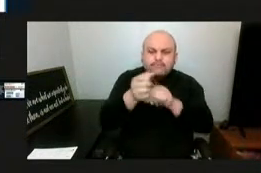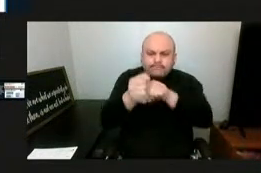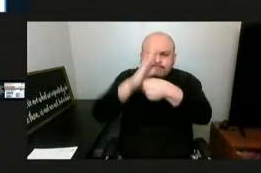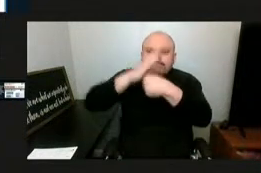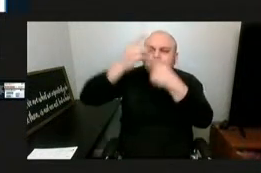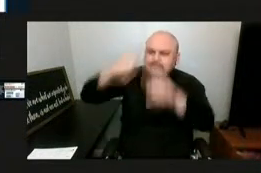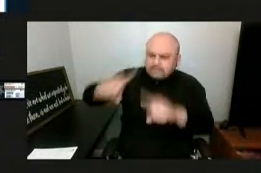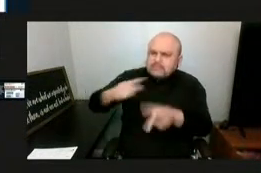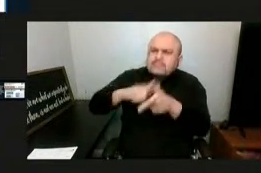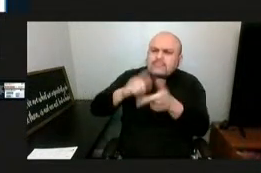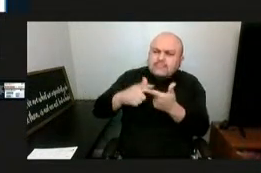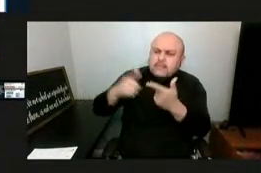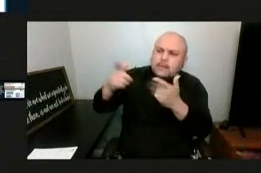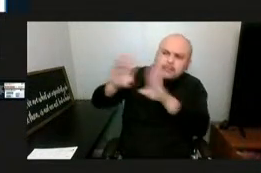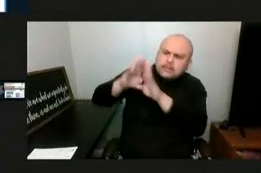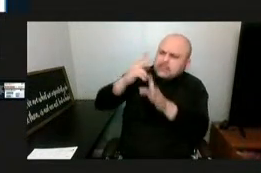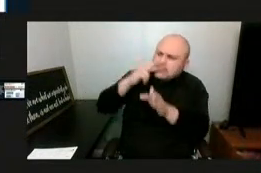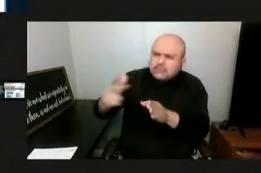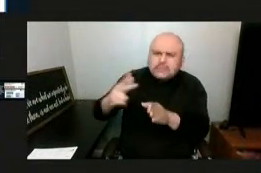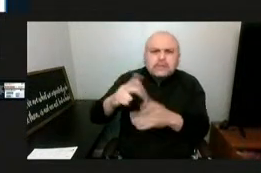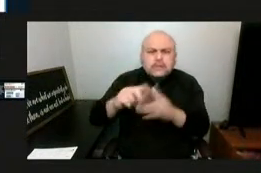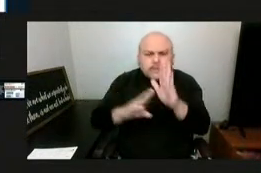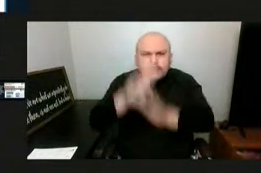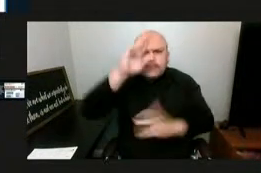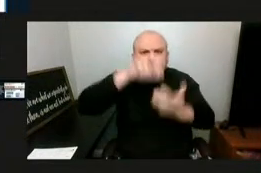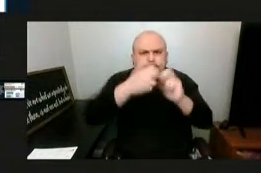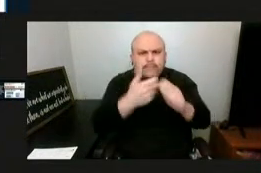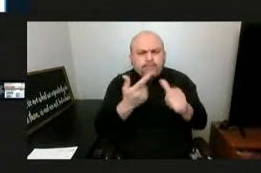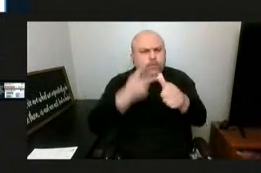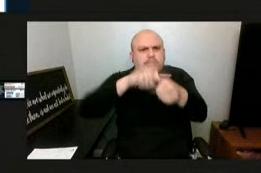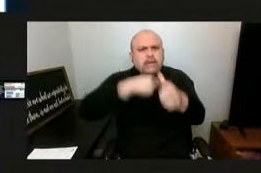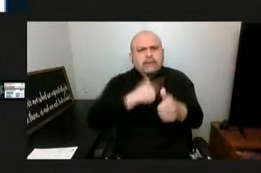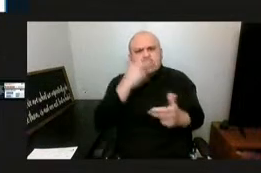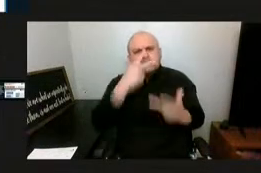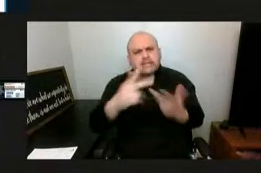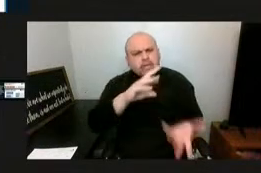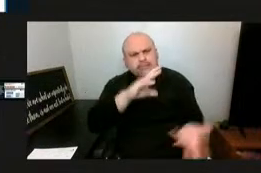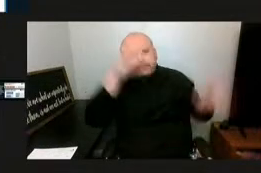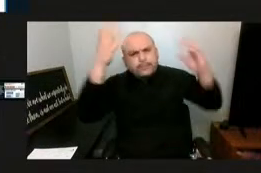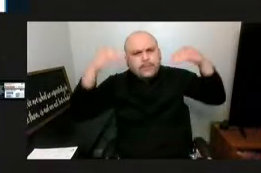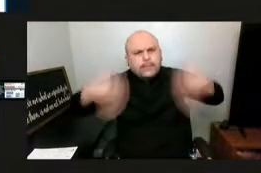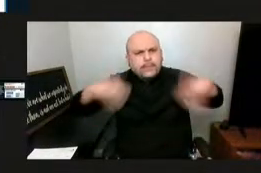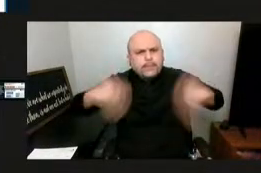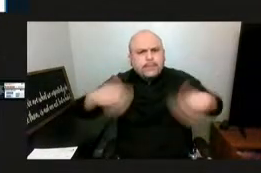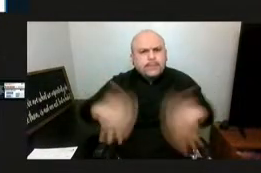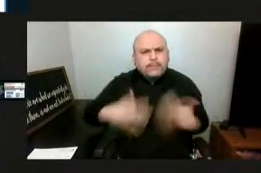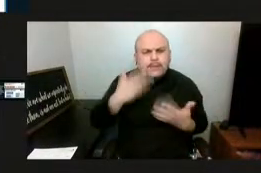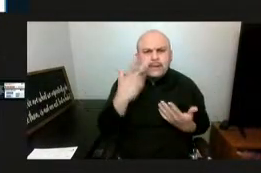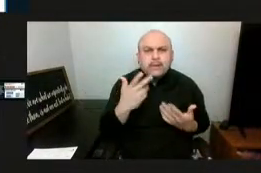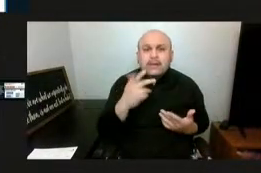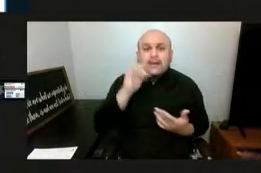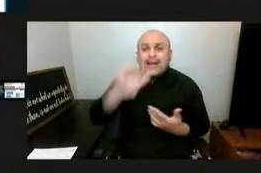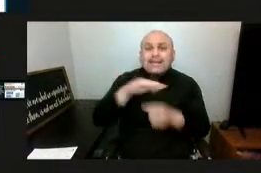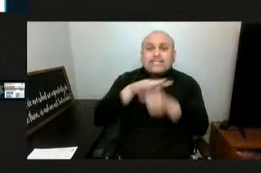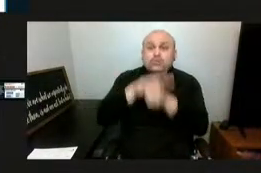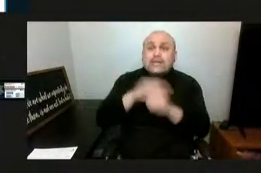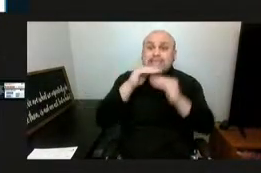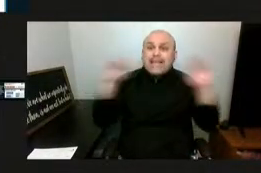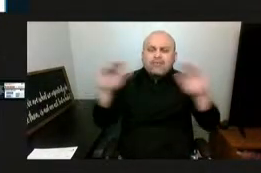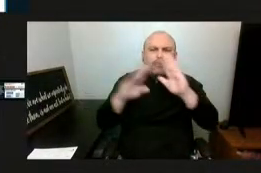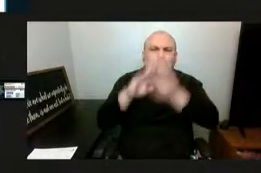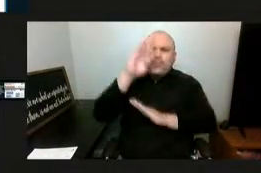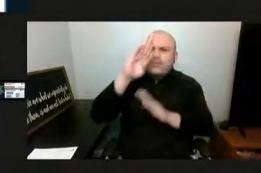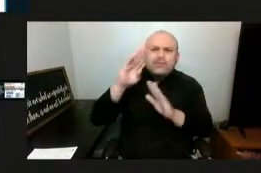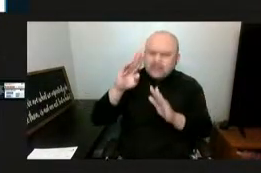in the stress levels in the nation. First time we had seen that in over a decade. And those stress levels have remained pretty